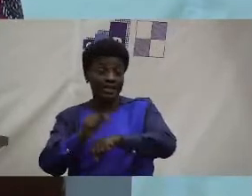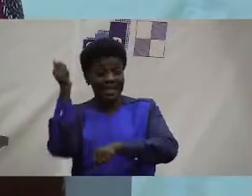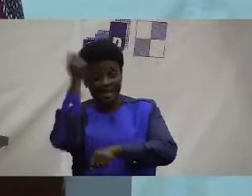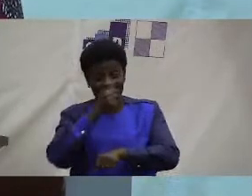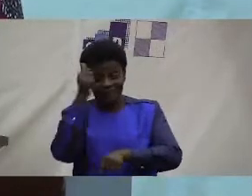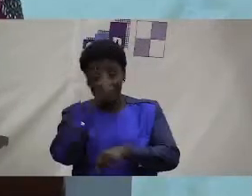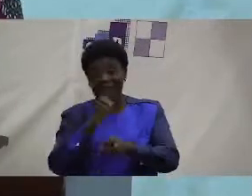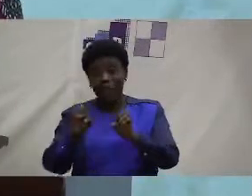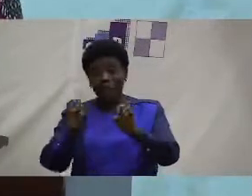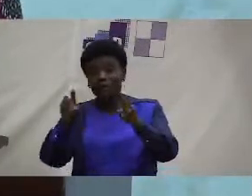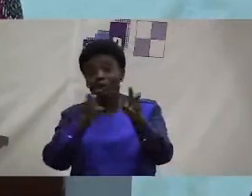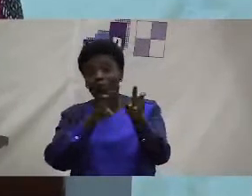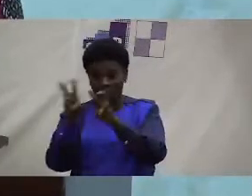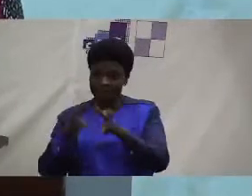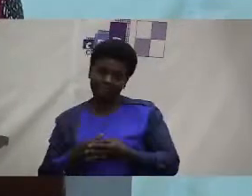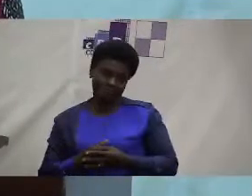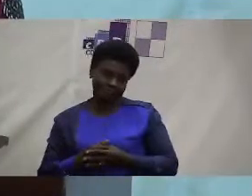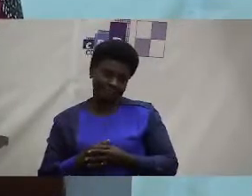Watch.